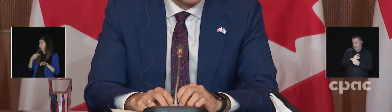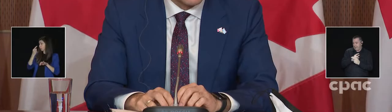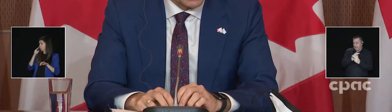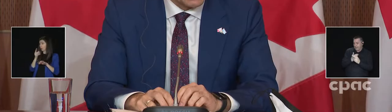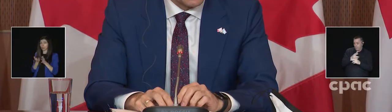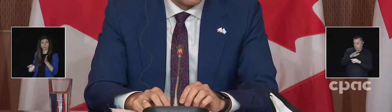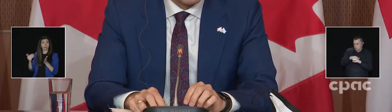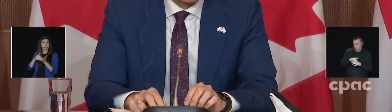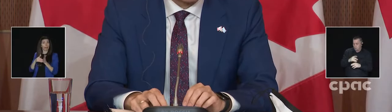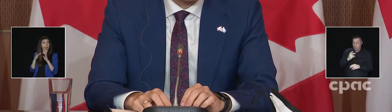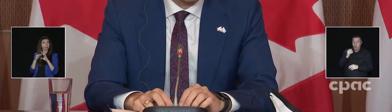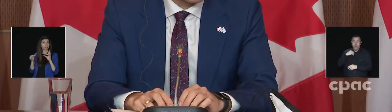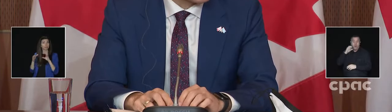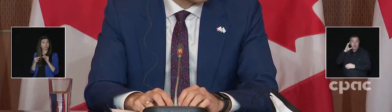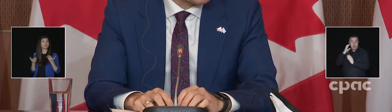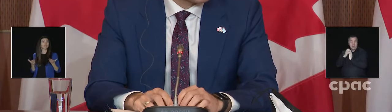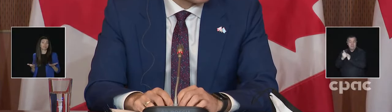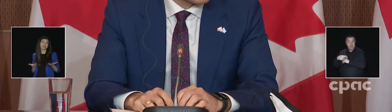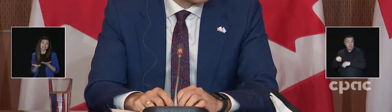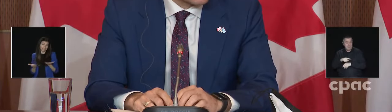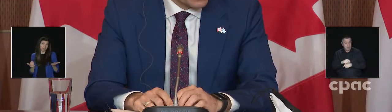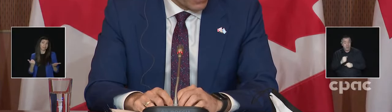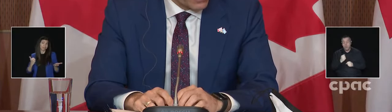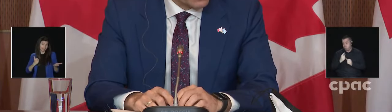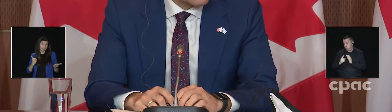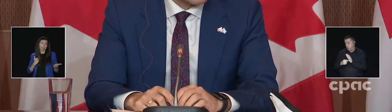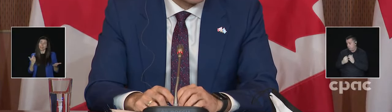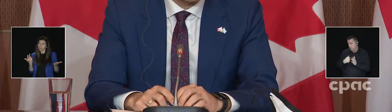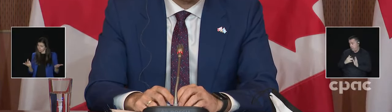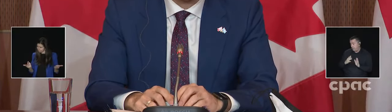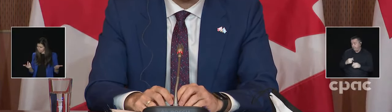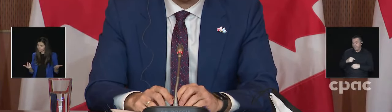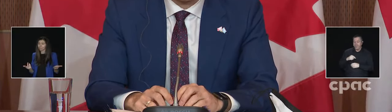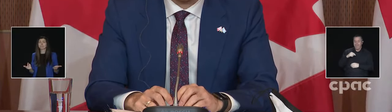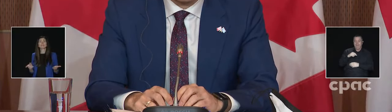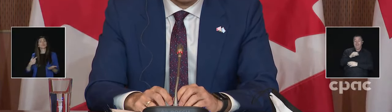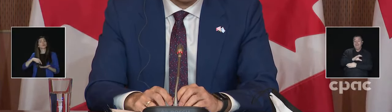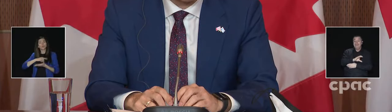is that in Canada, we treat people as they are,